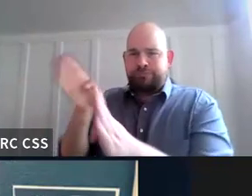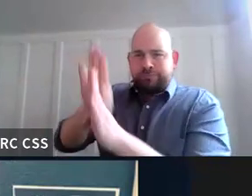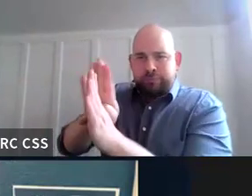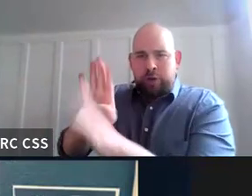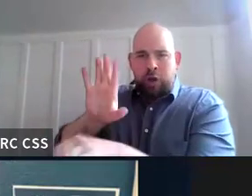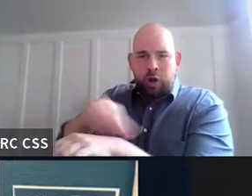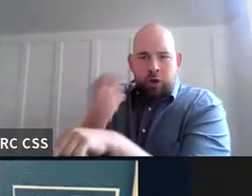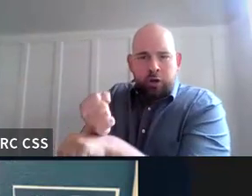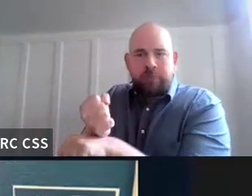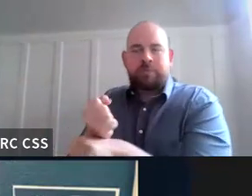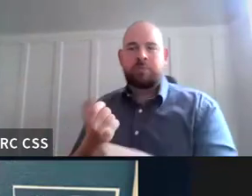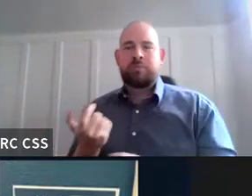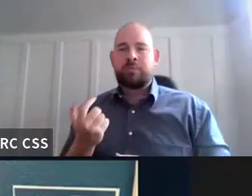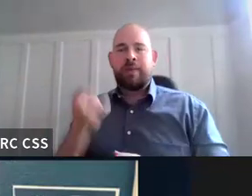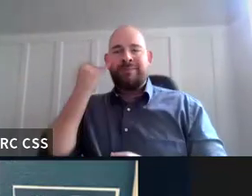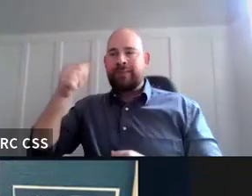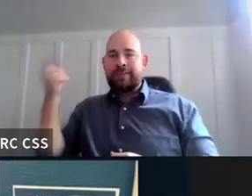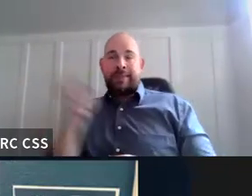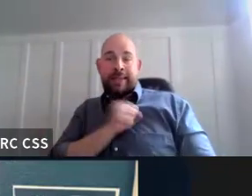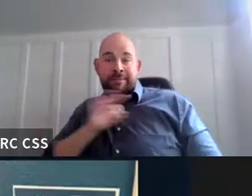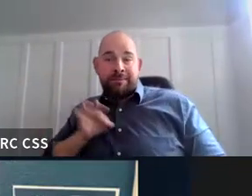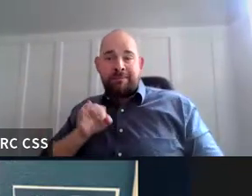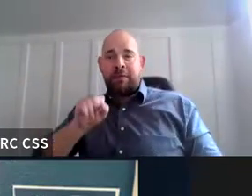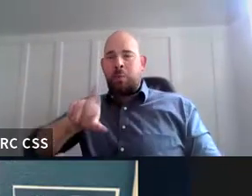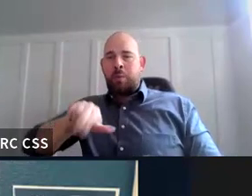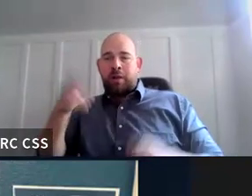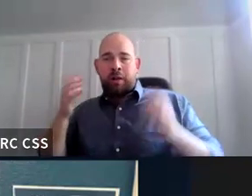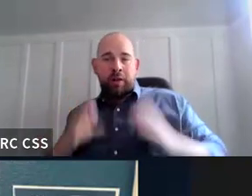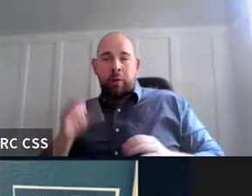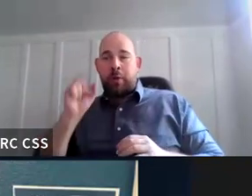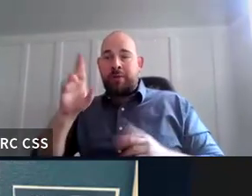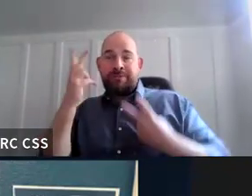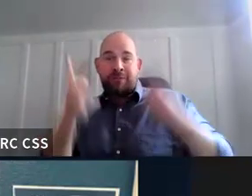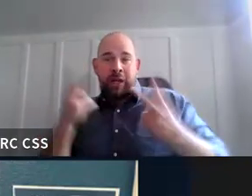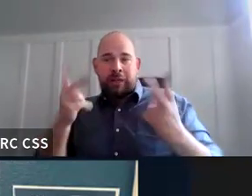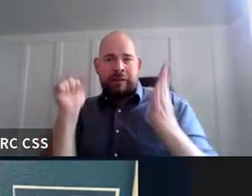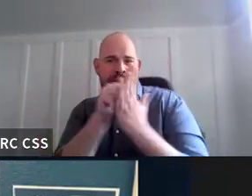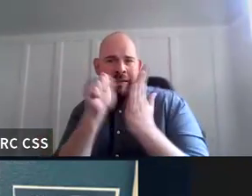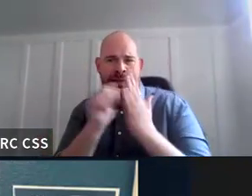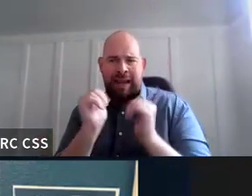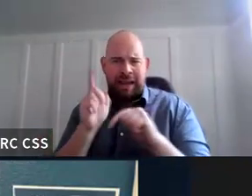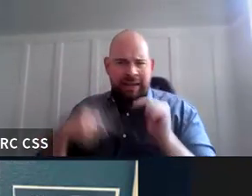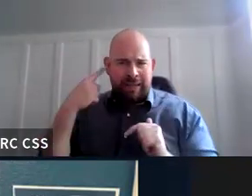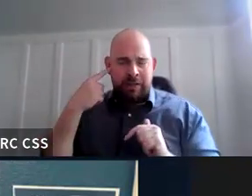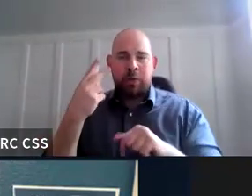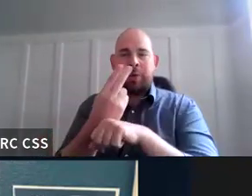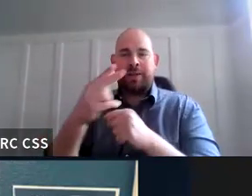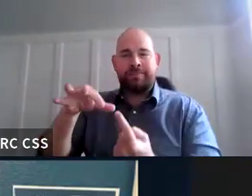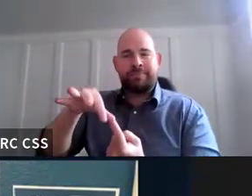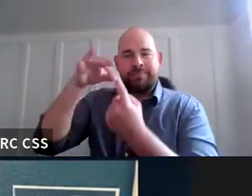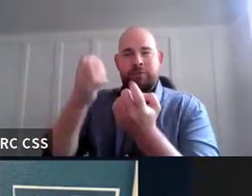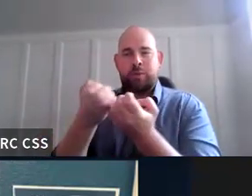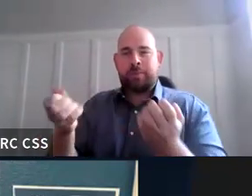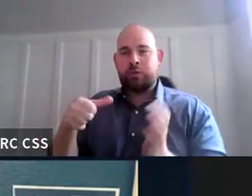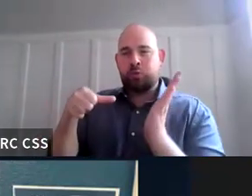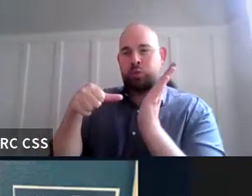So that way, if a client wanted some privacy and have their own personal space and they could close their door, and that way, if the staff wanted to come in or